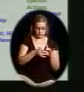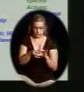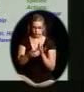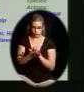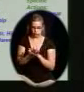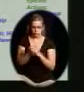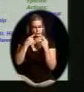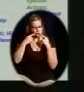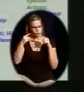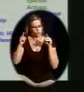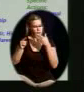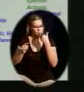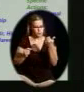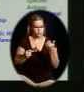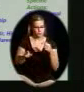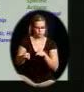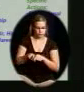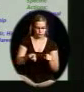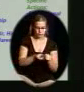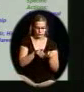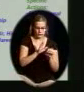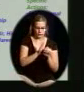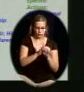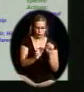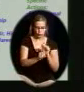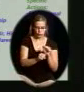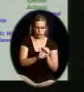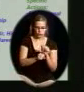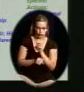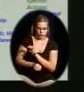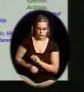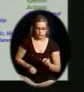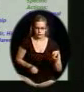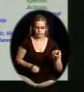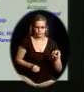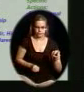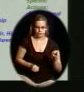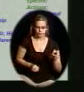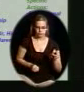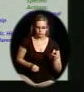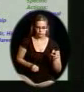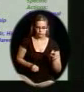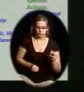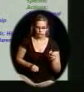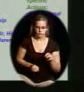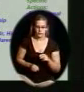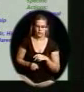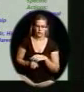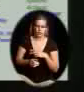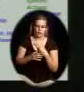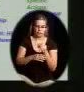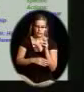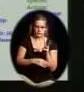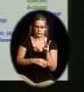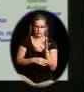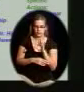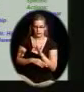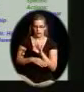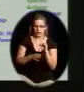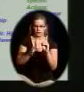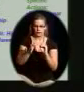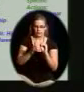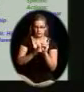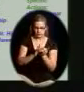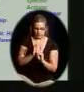better. You also see that, for example, we're working on transition, and Mrs. Wilhelm brought that up. Out of the 6-9 design team, one of the things that we